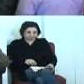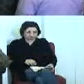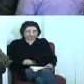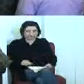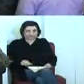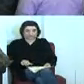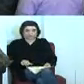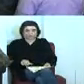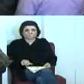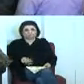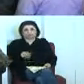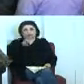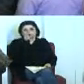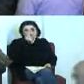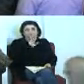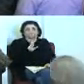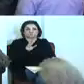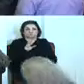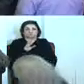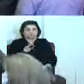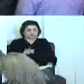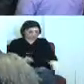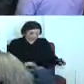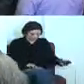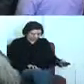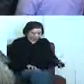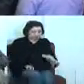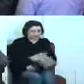God, we just come to you humbly.